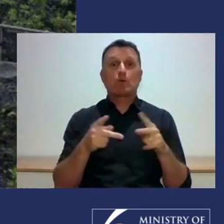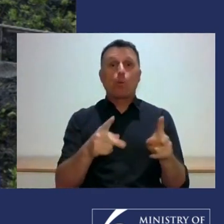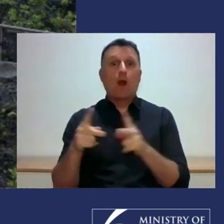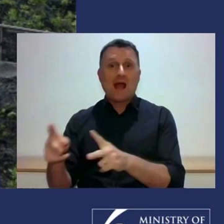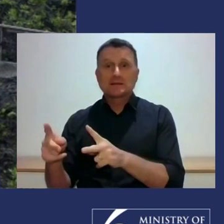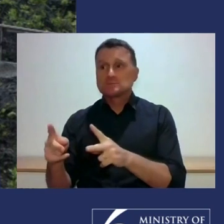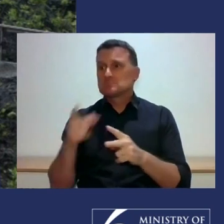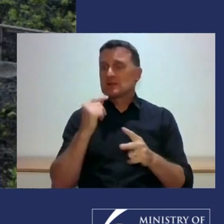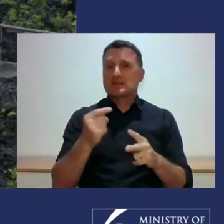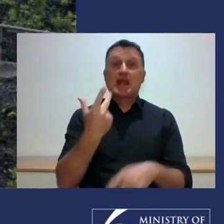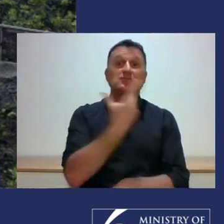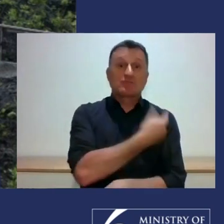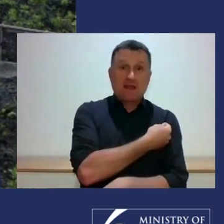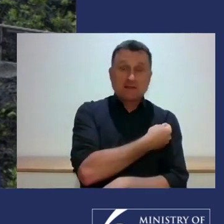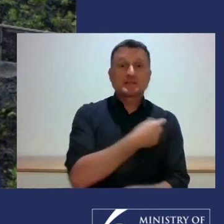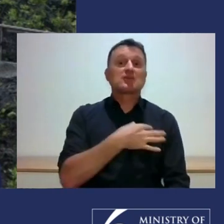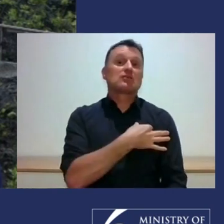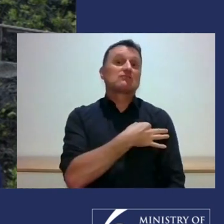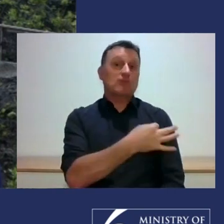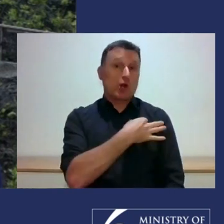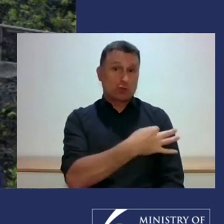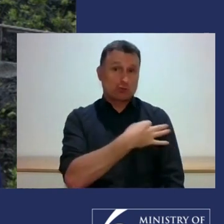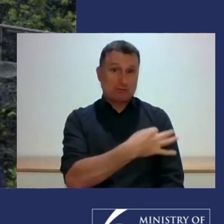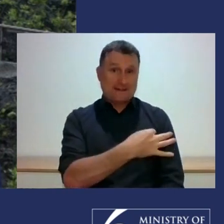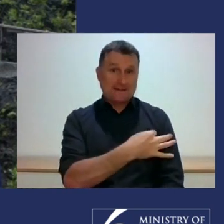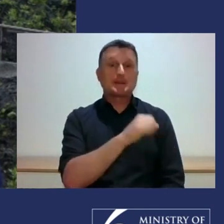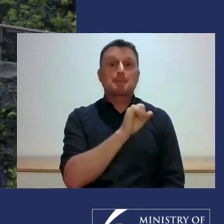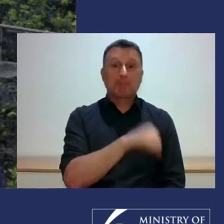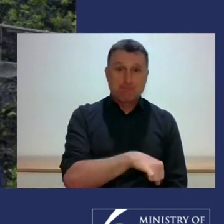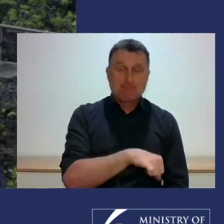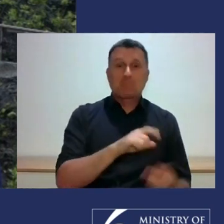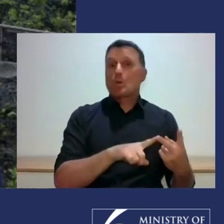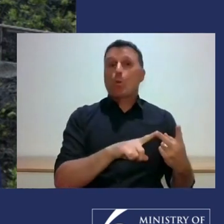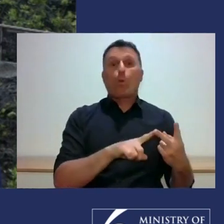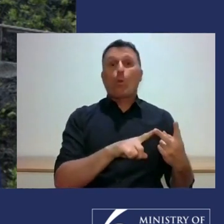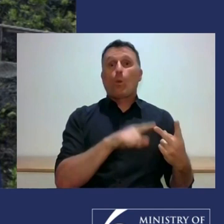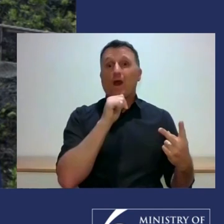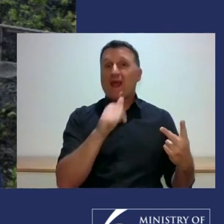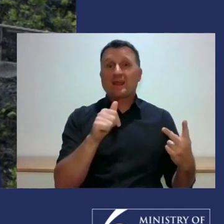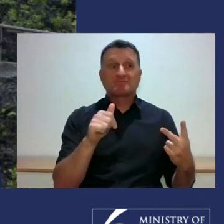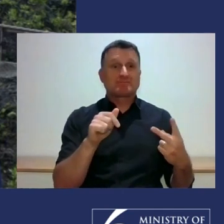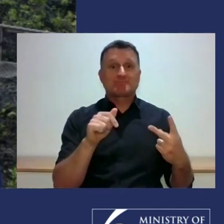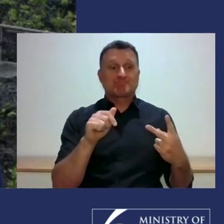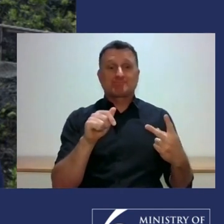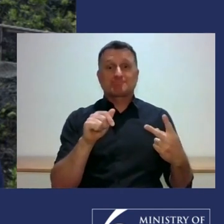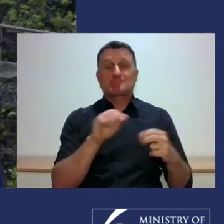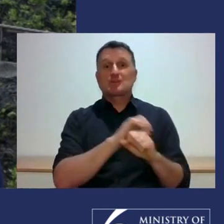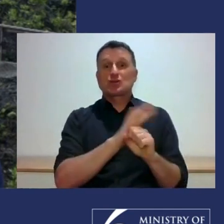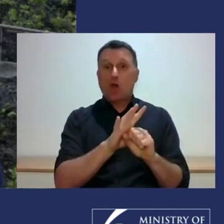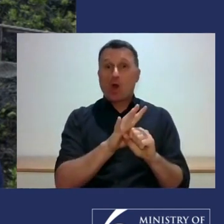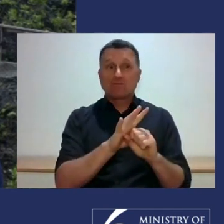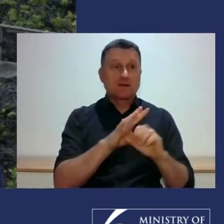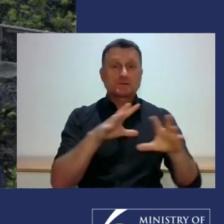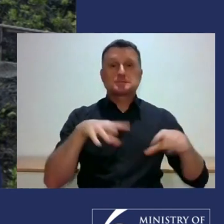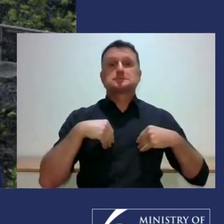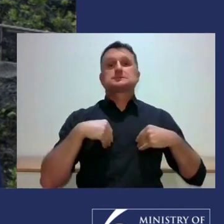have a vaccination than to involuntary by the COVID, which is worse, you know. And the side effects that you get from just having